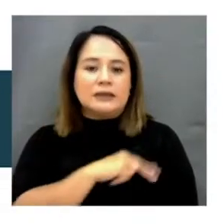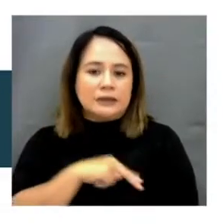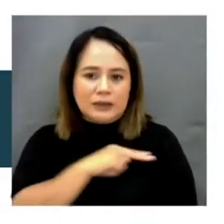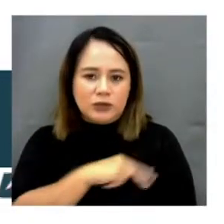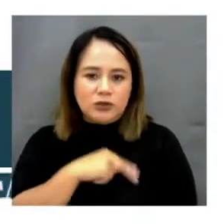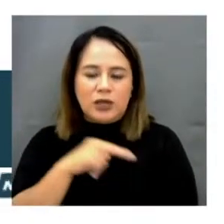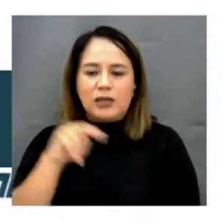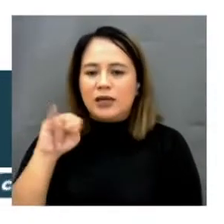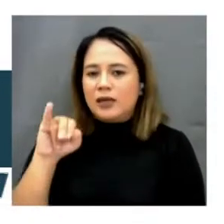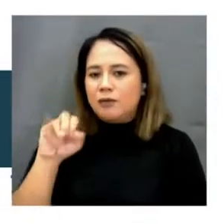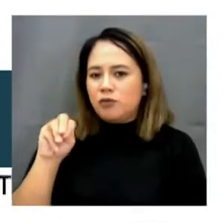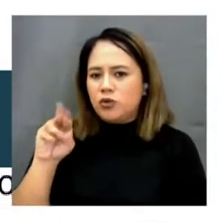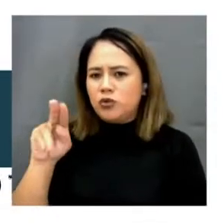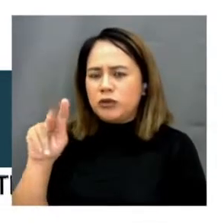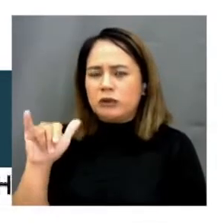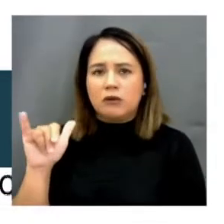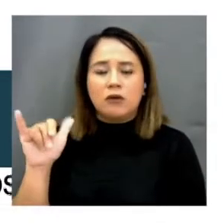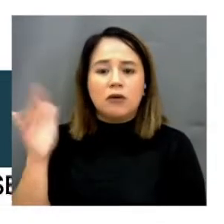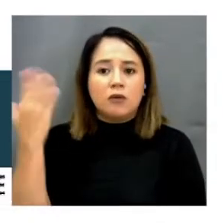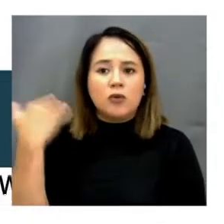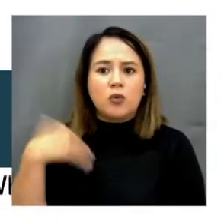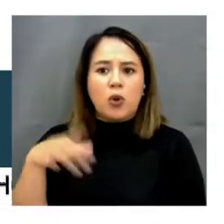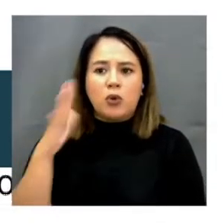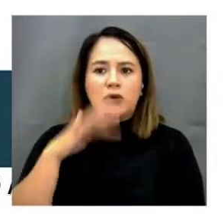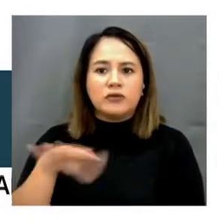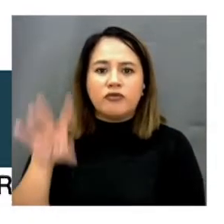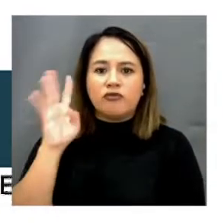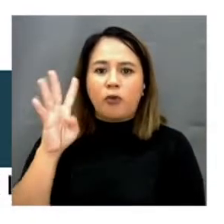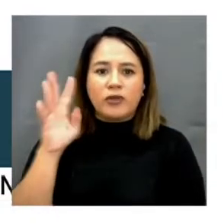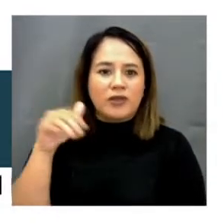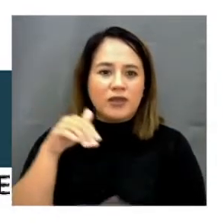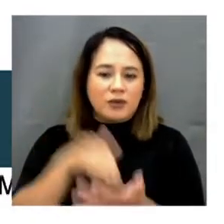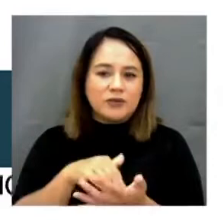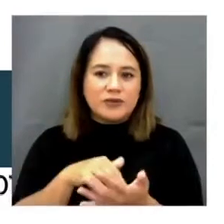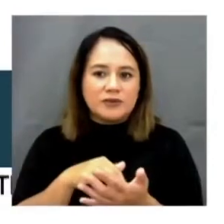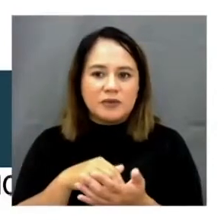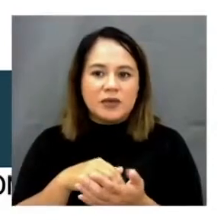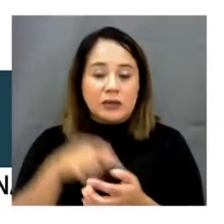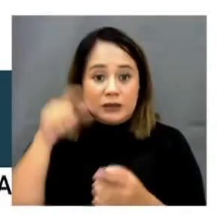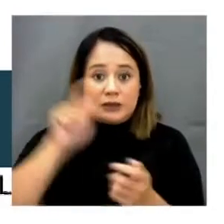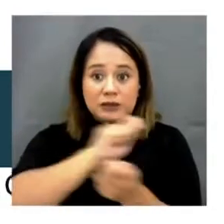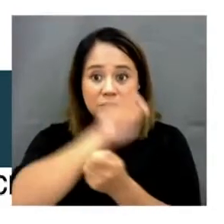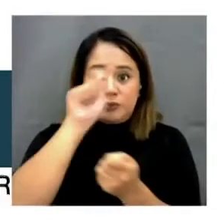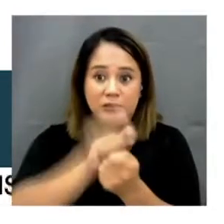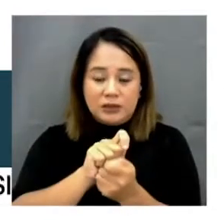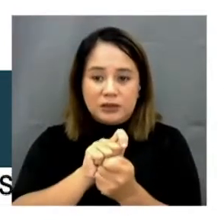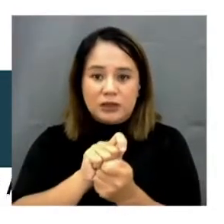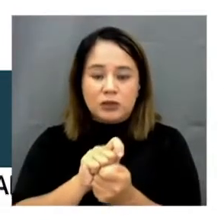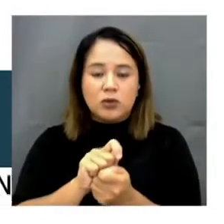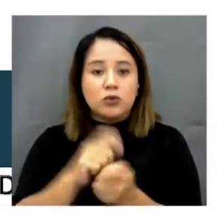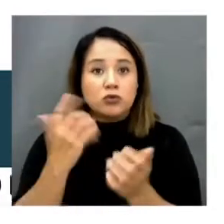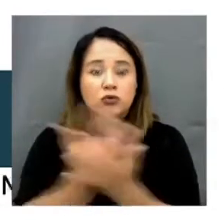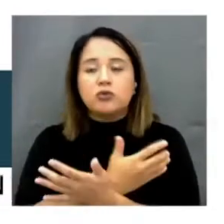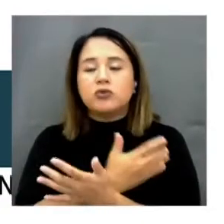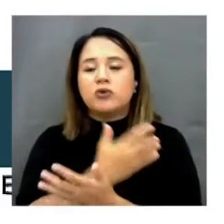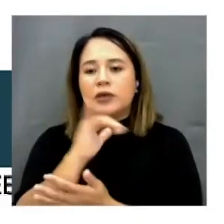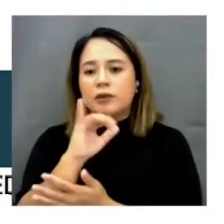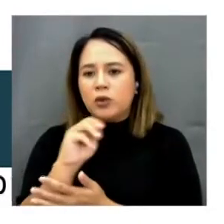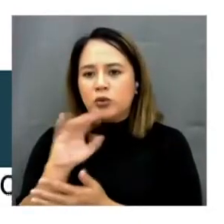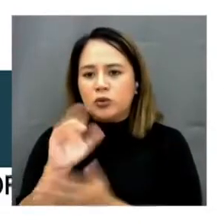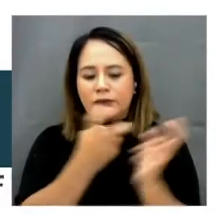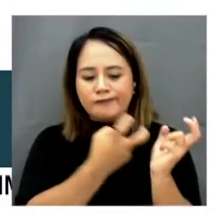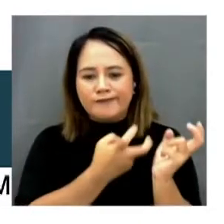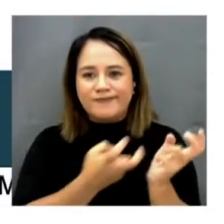Around at that time, we were close to around 40,000. And this particular hybrid immunity has carried